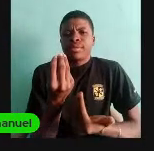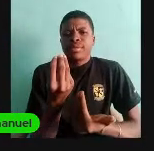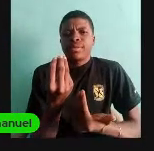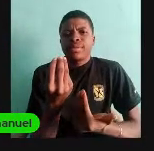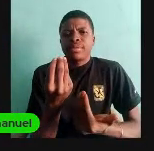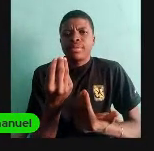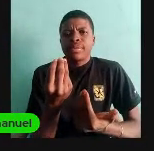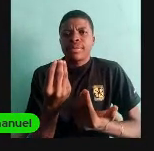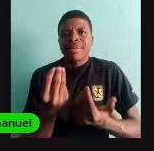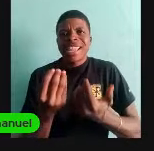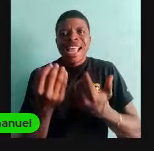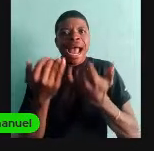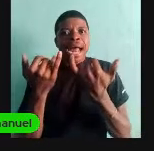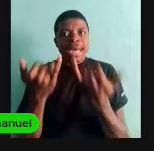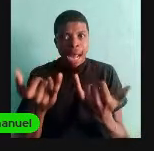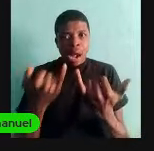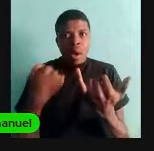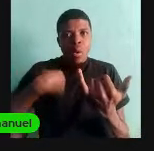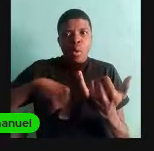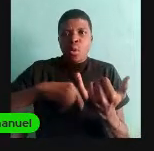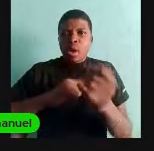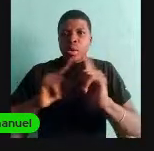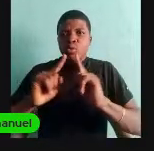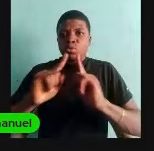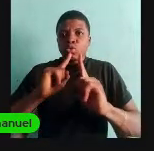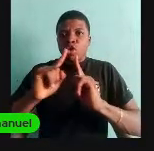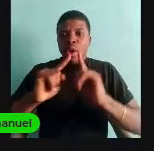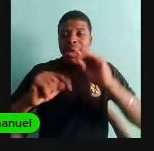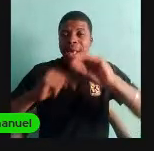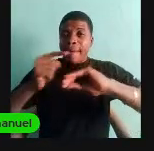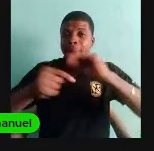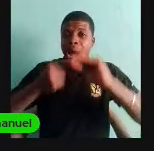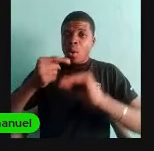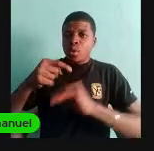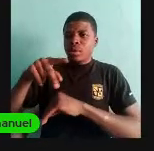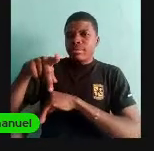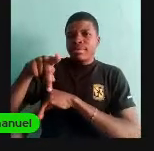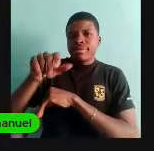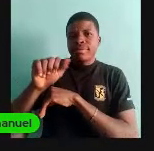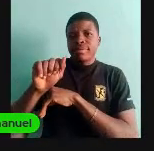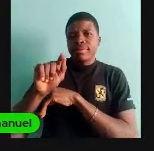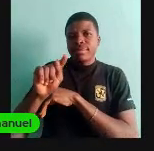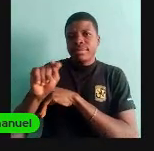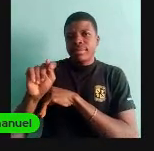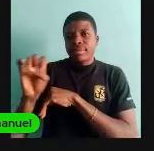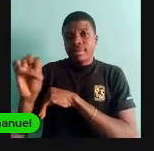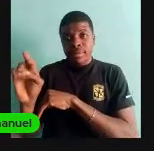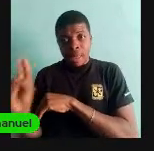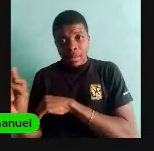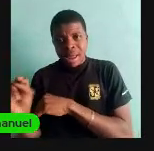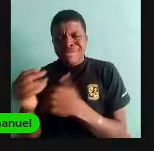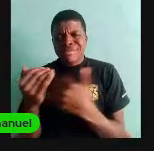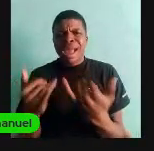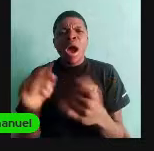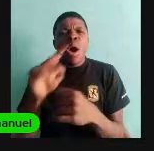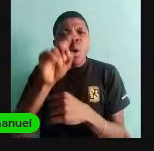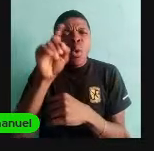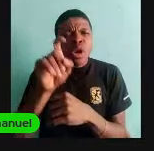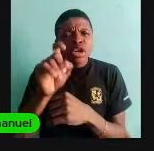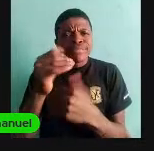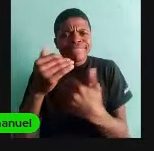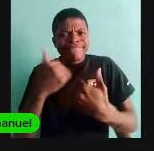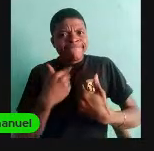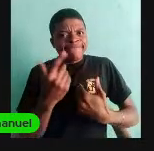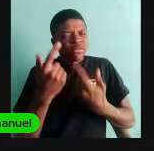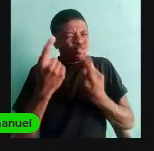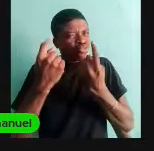Now let's talk about patterns. Have you tried arranging blocks or objects in a certain way that you keep